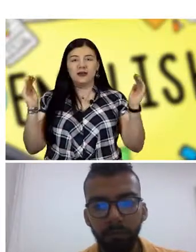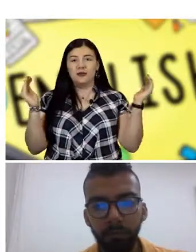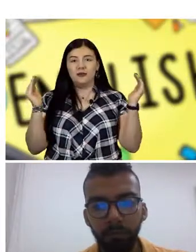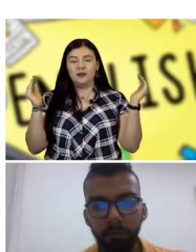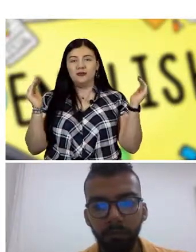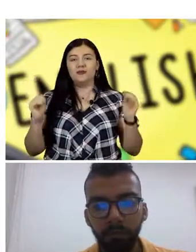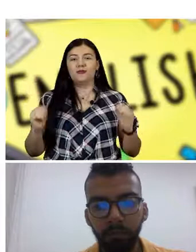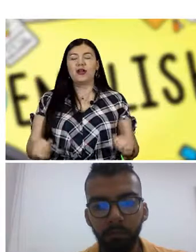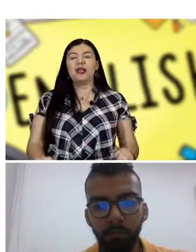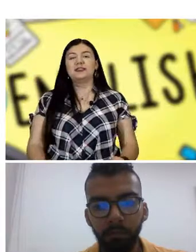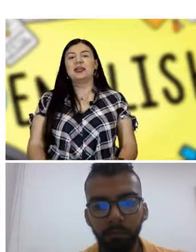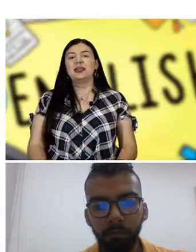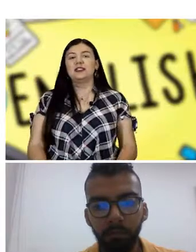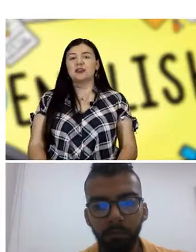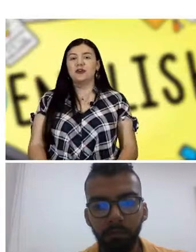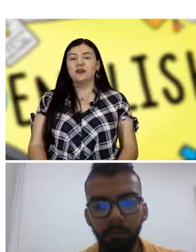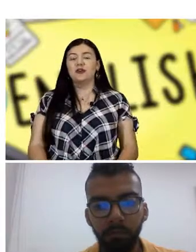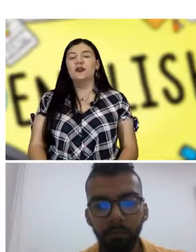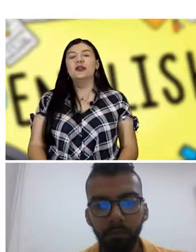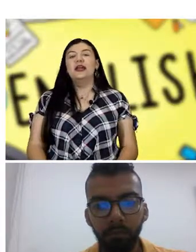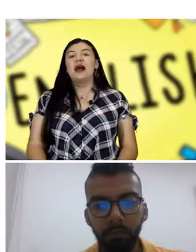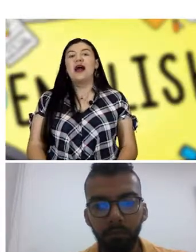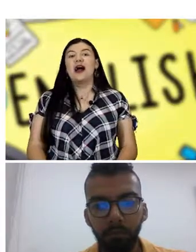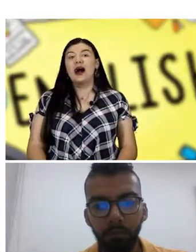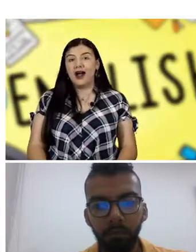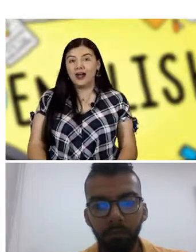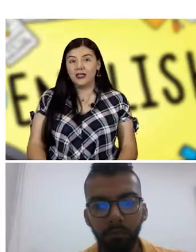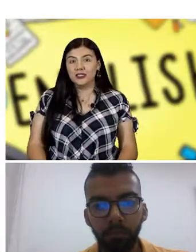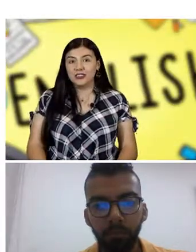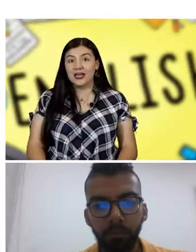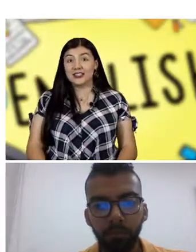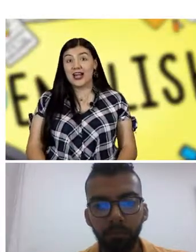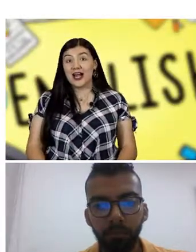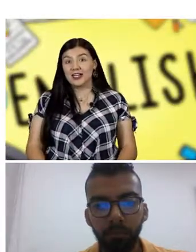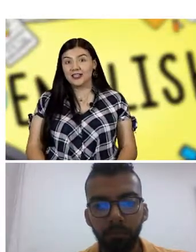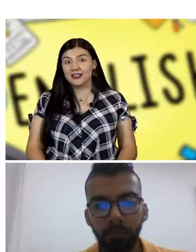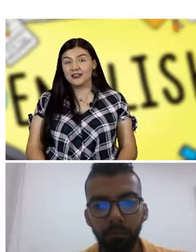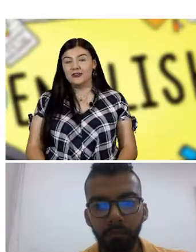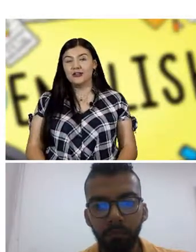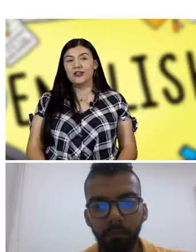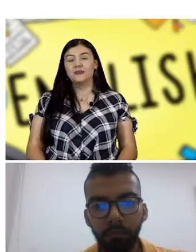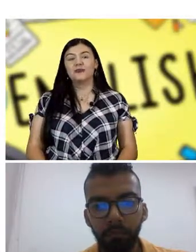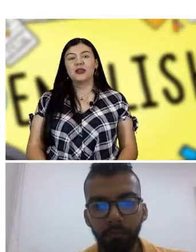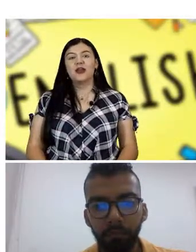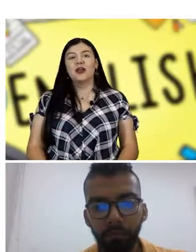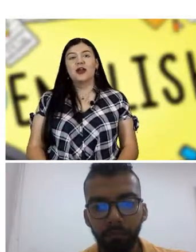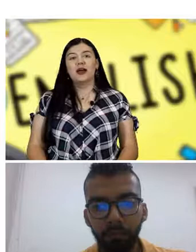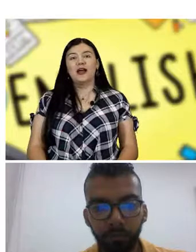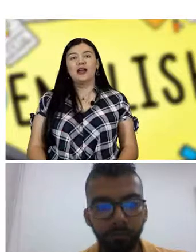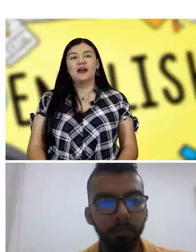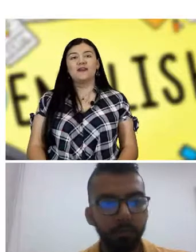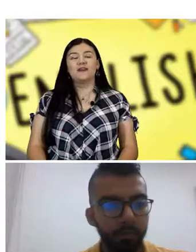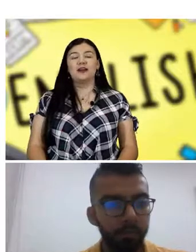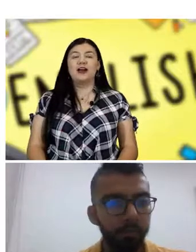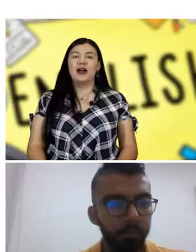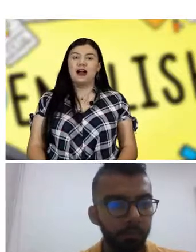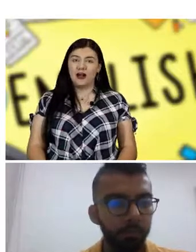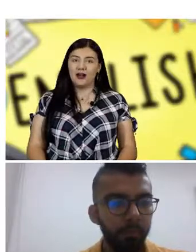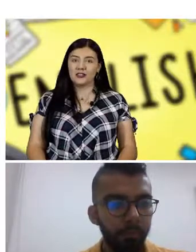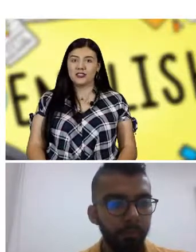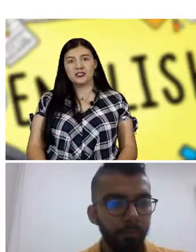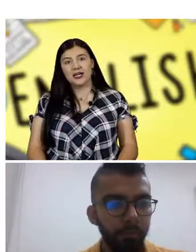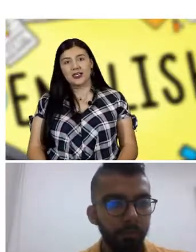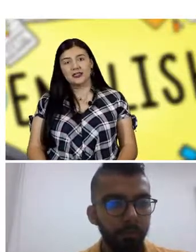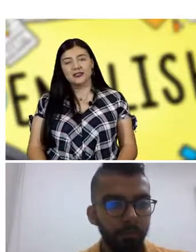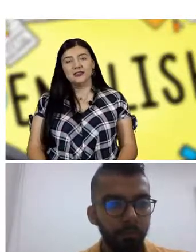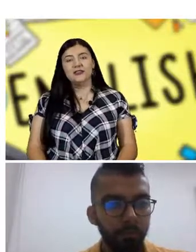a common phrase that is called a heart attack. Okay? I have a